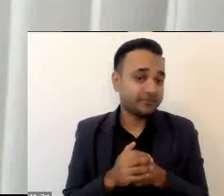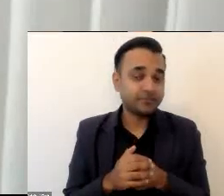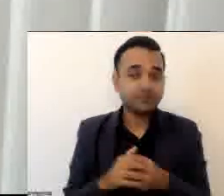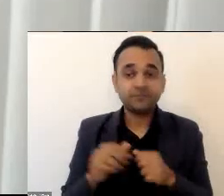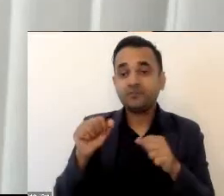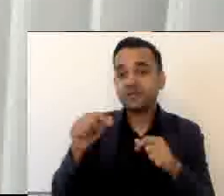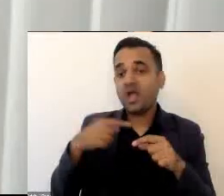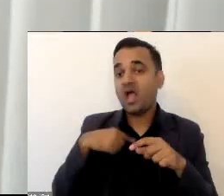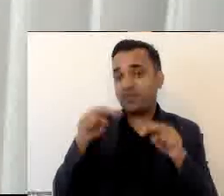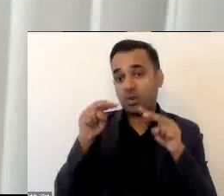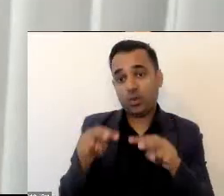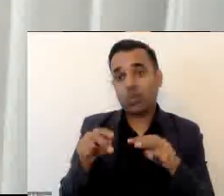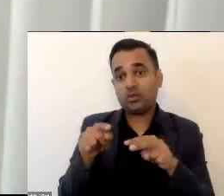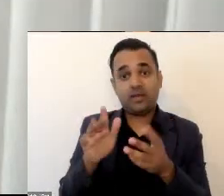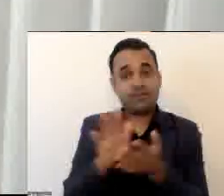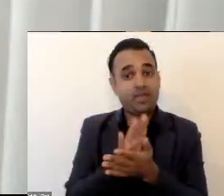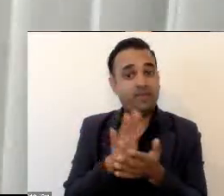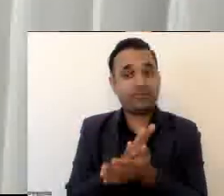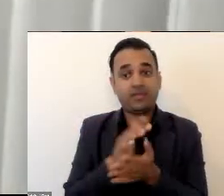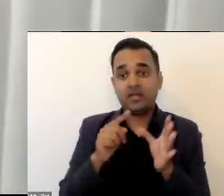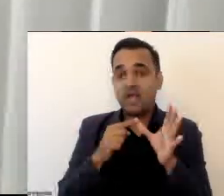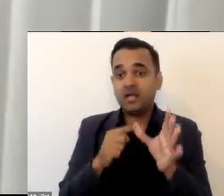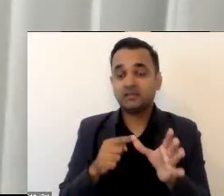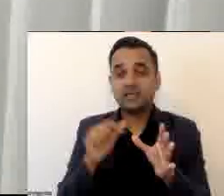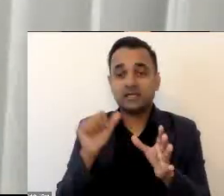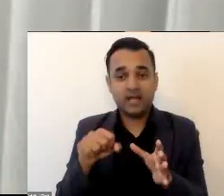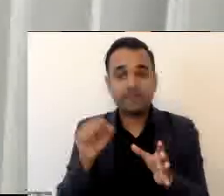you know, thanks. Thank you